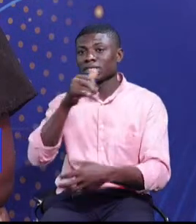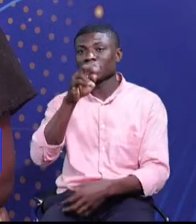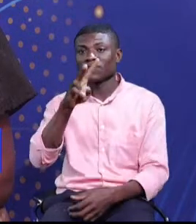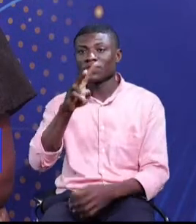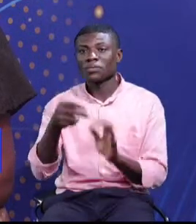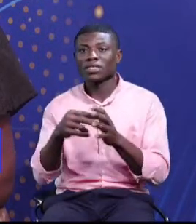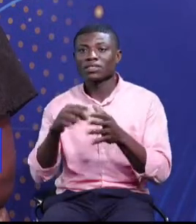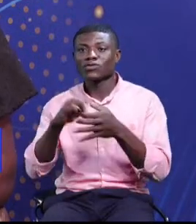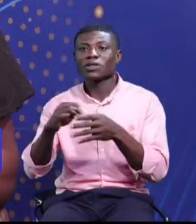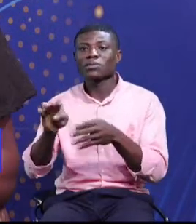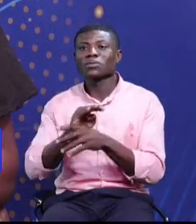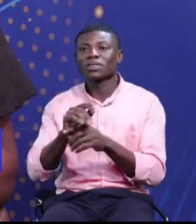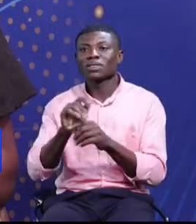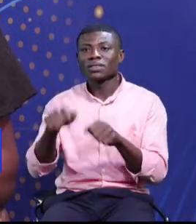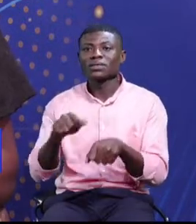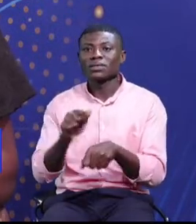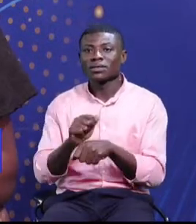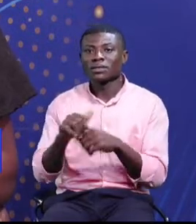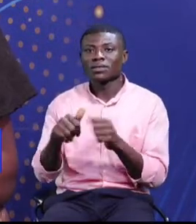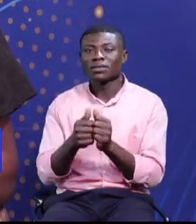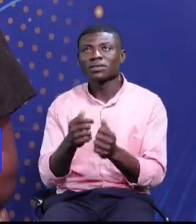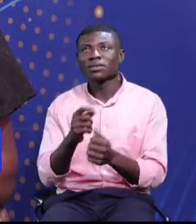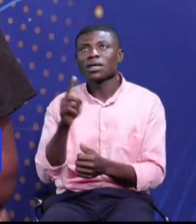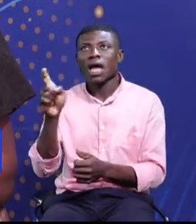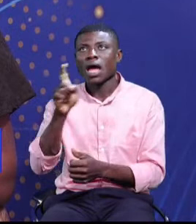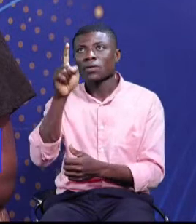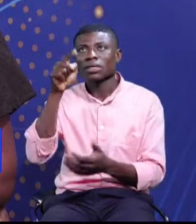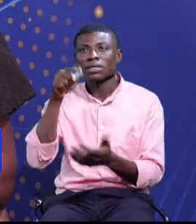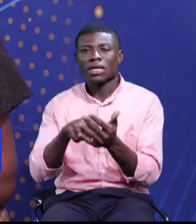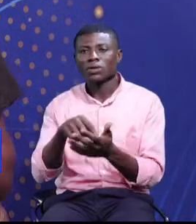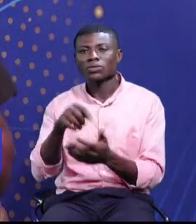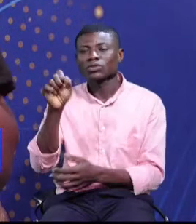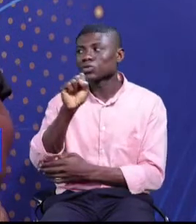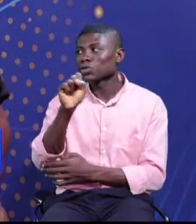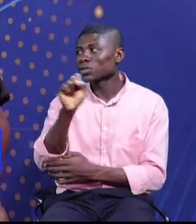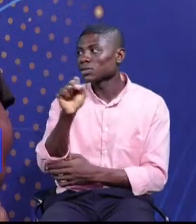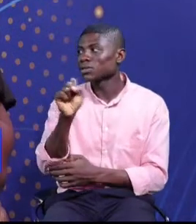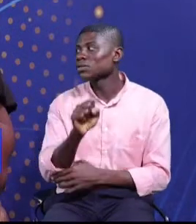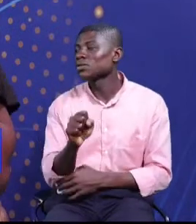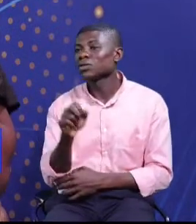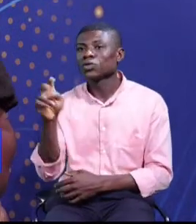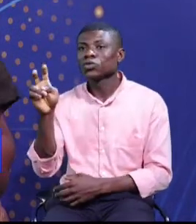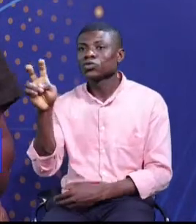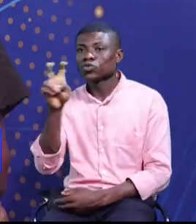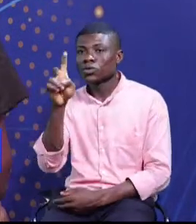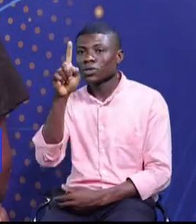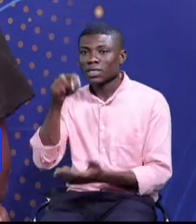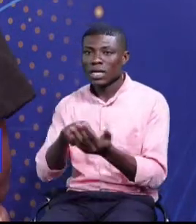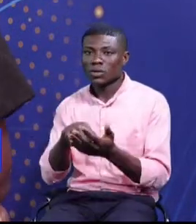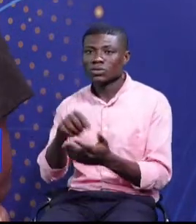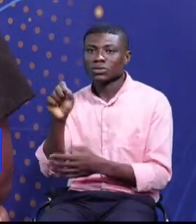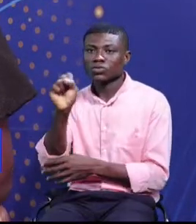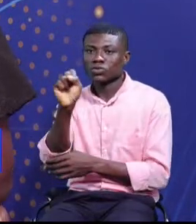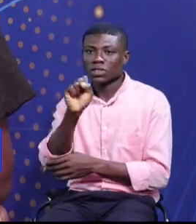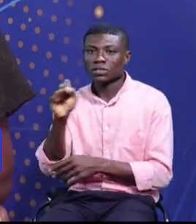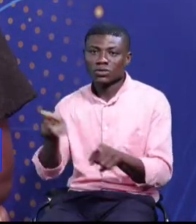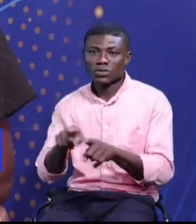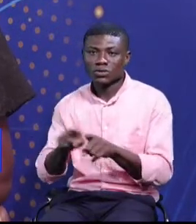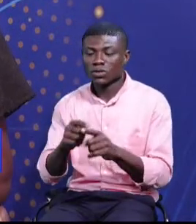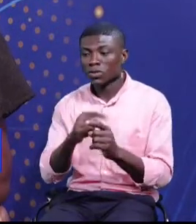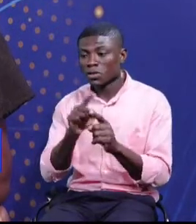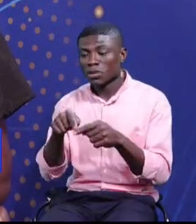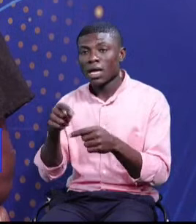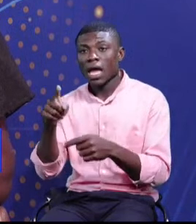can do an investment of around amount of 100,000 JV USD. 200,000. Is it 200,000? Yeah. Yes. And then if you're coming